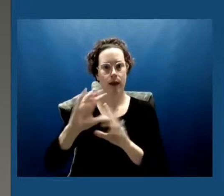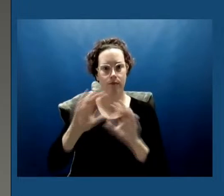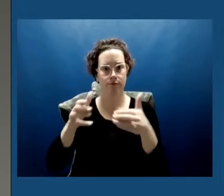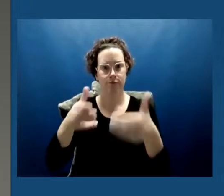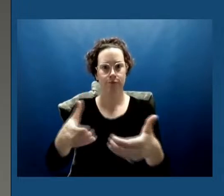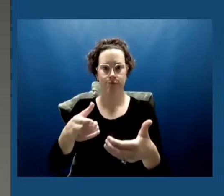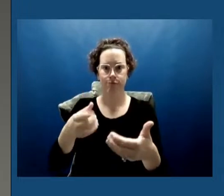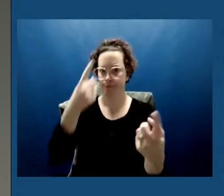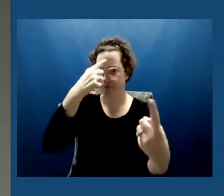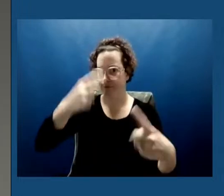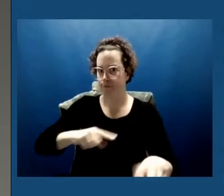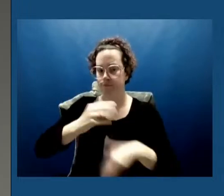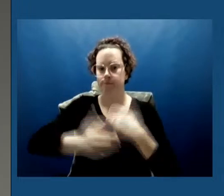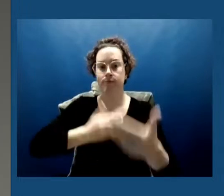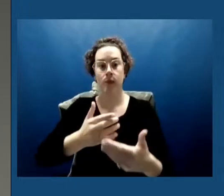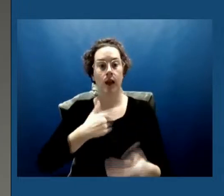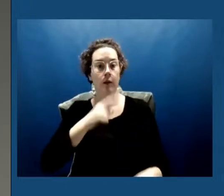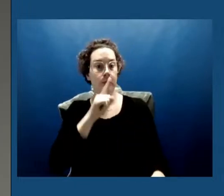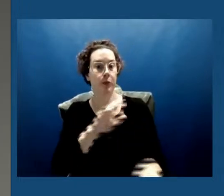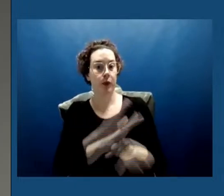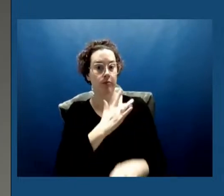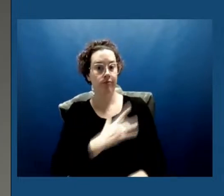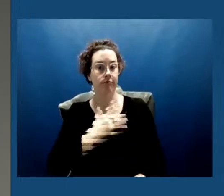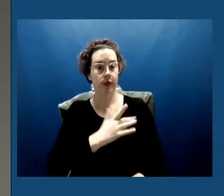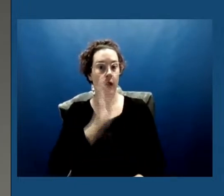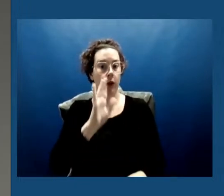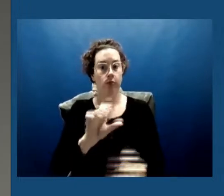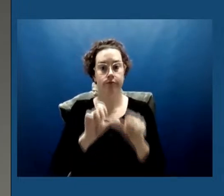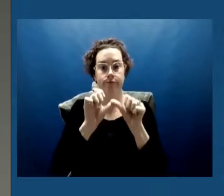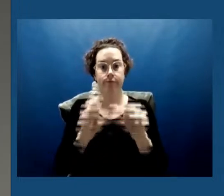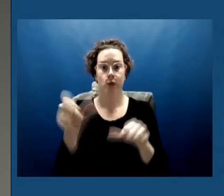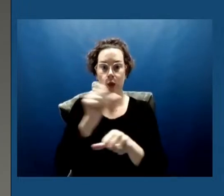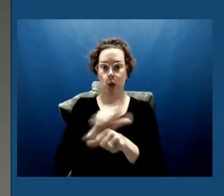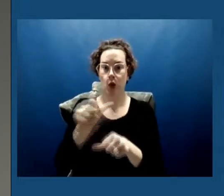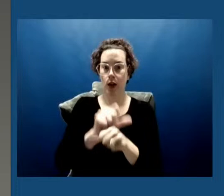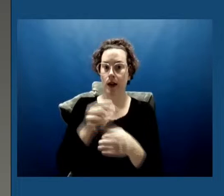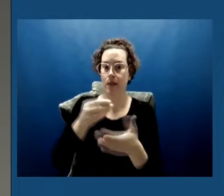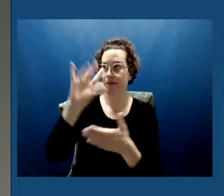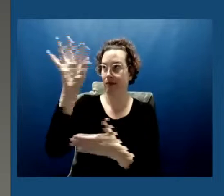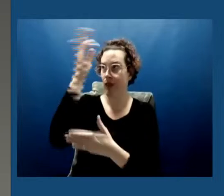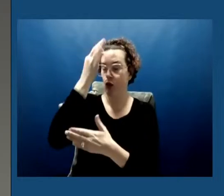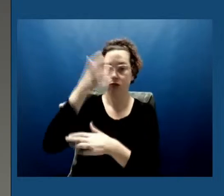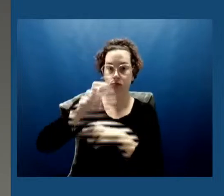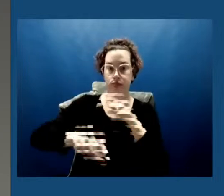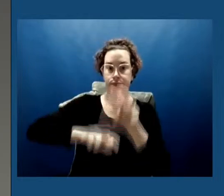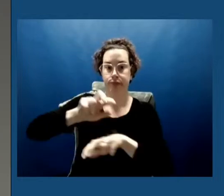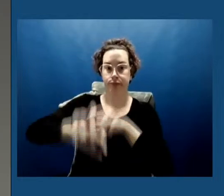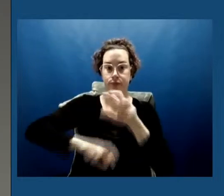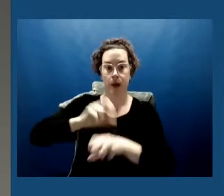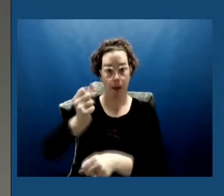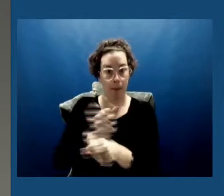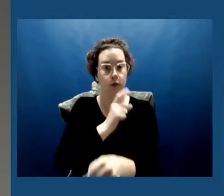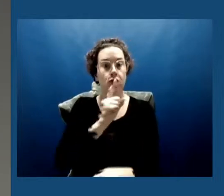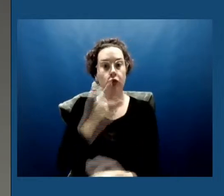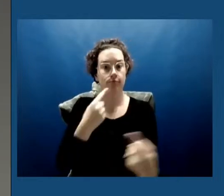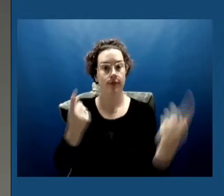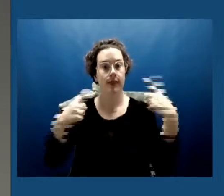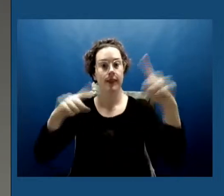continue working to deliver the federal investment necessary to make these workforce initiatives a success. Thanks